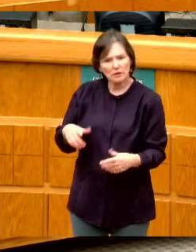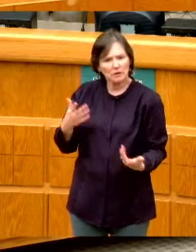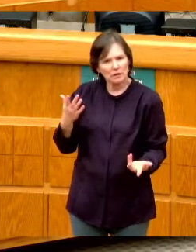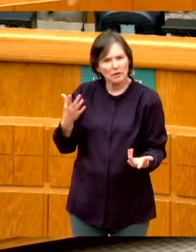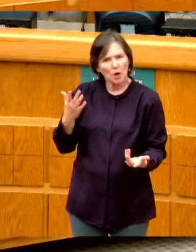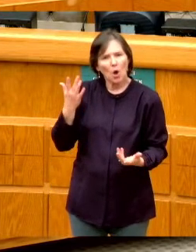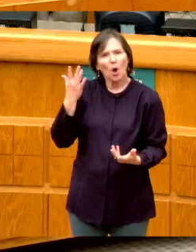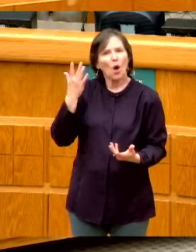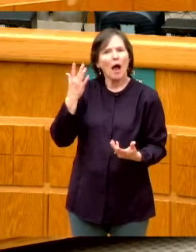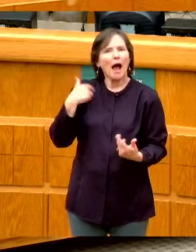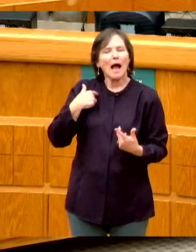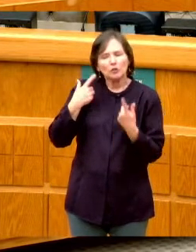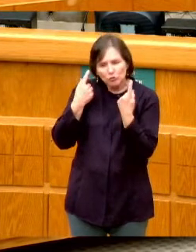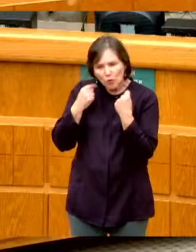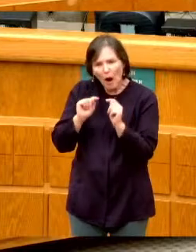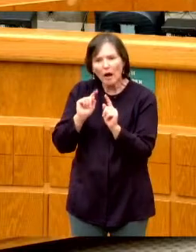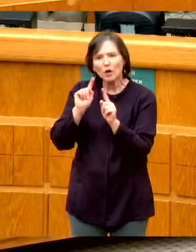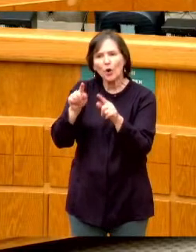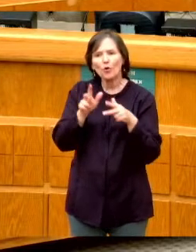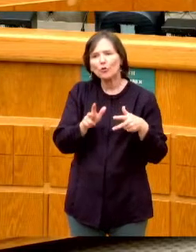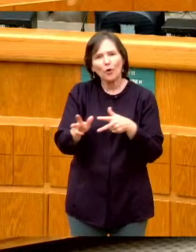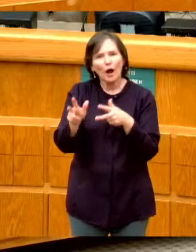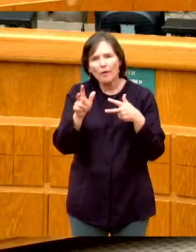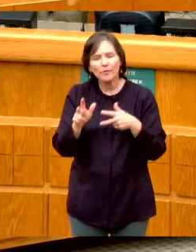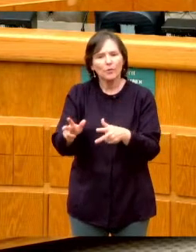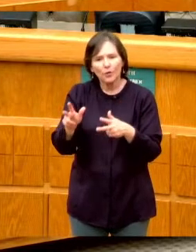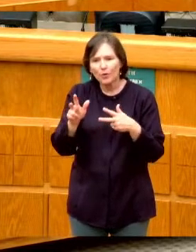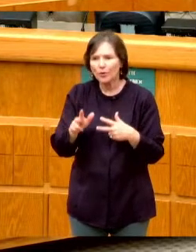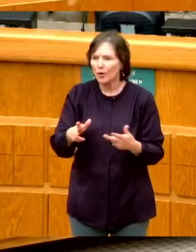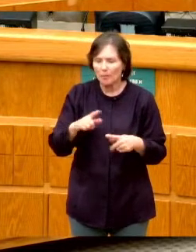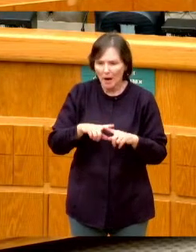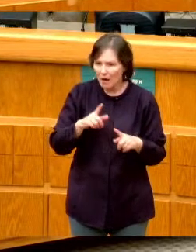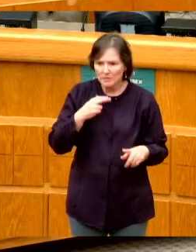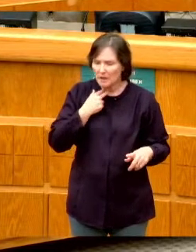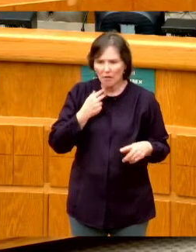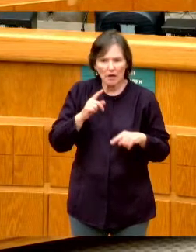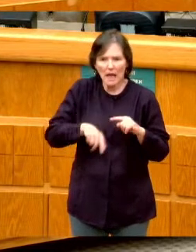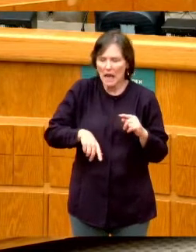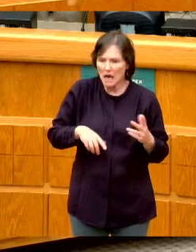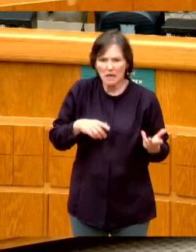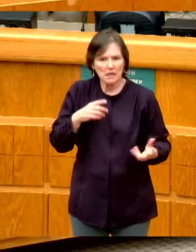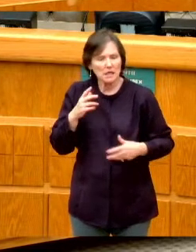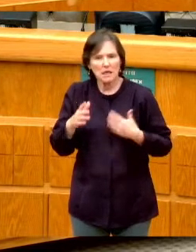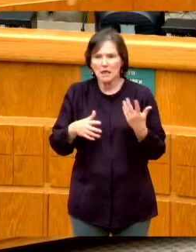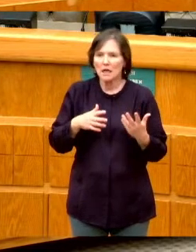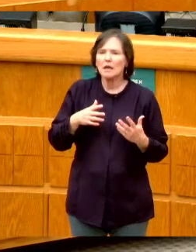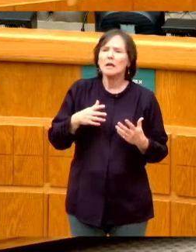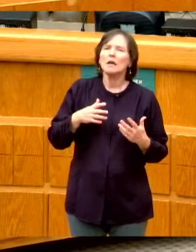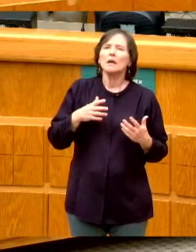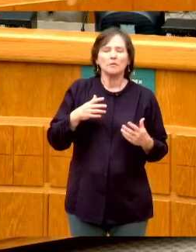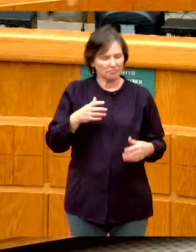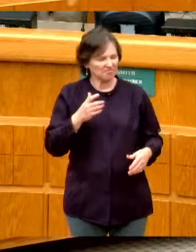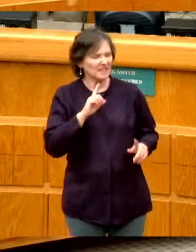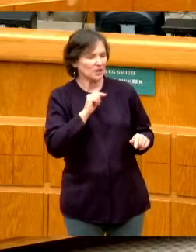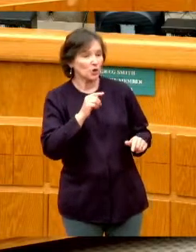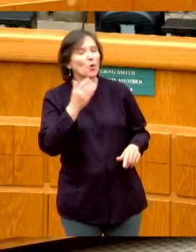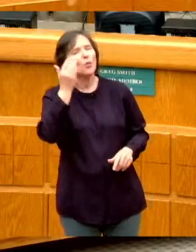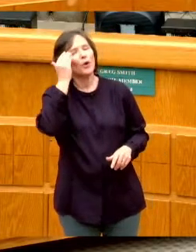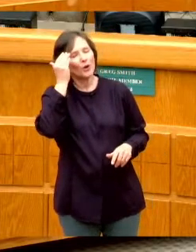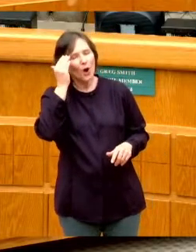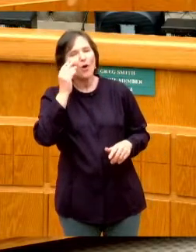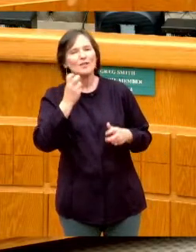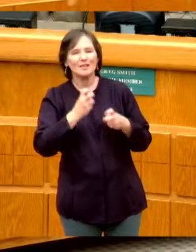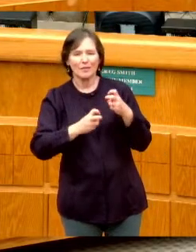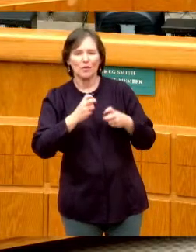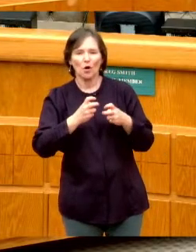have tried to make the drive-through as easy to come and go as possible, it is still difficult for certain individuals to be vaccinated through our mega